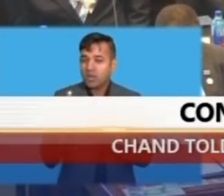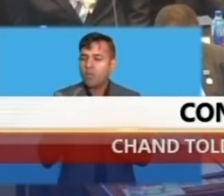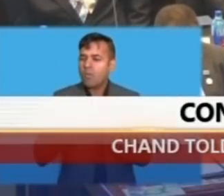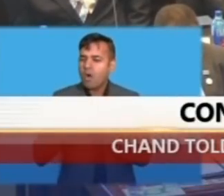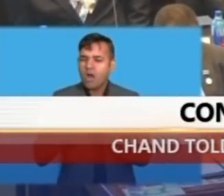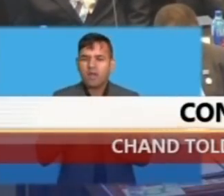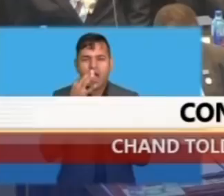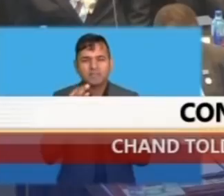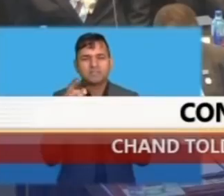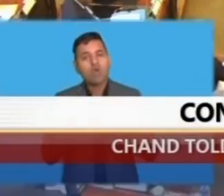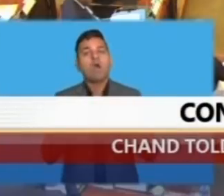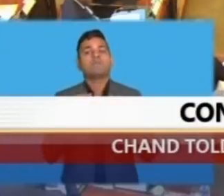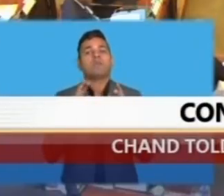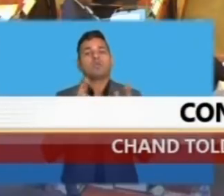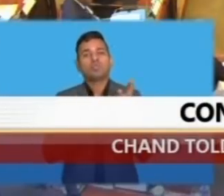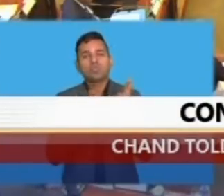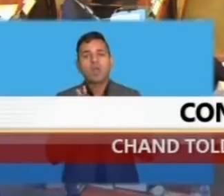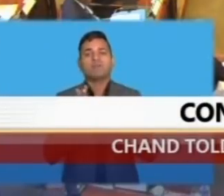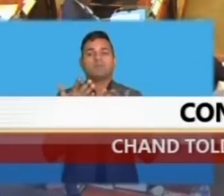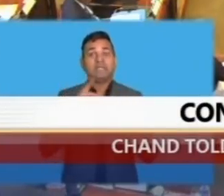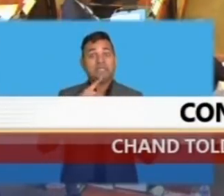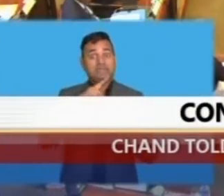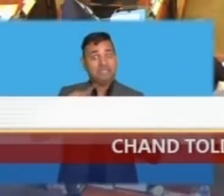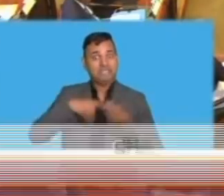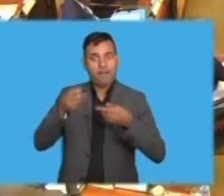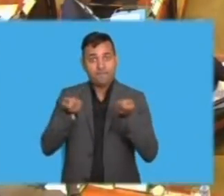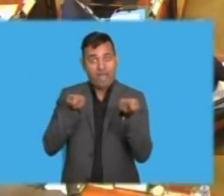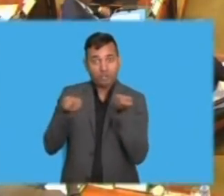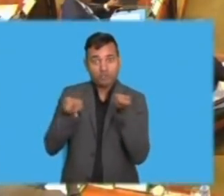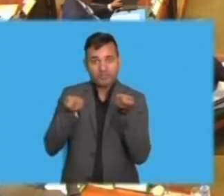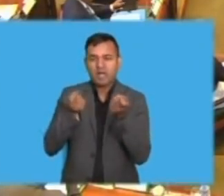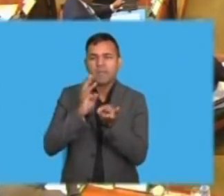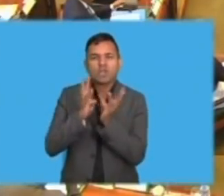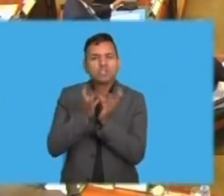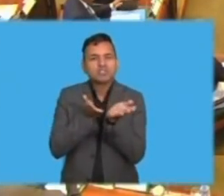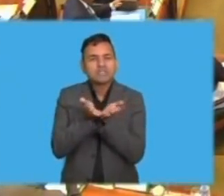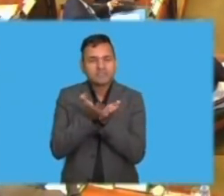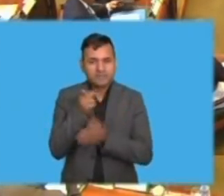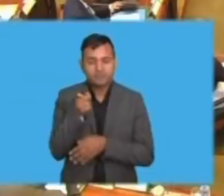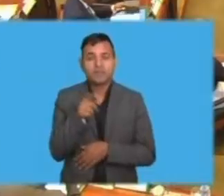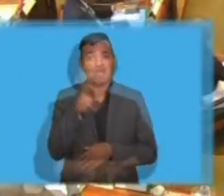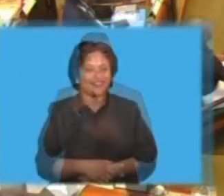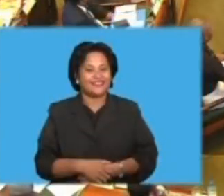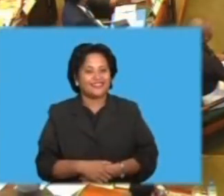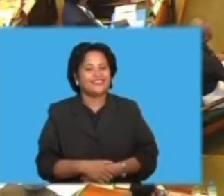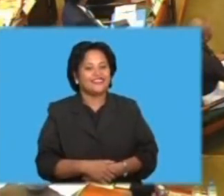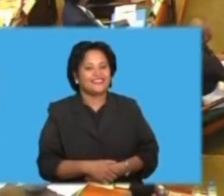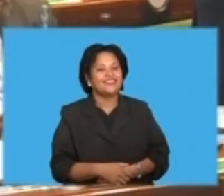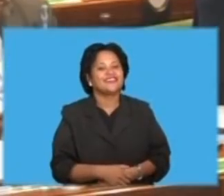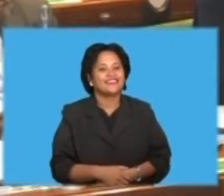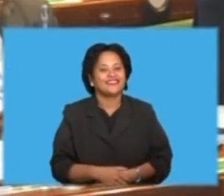Education responded that he does not understand Chand's question, to which Chand made a personal comment. I thought you were very smart.